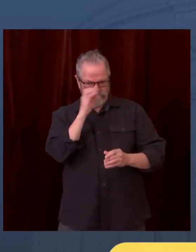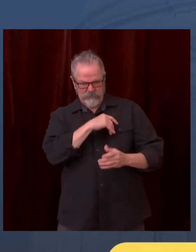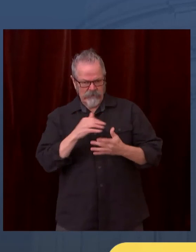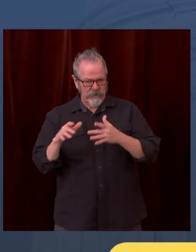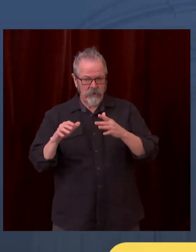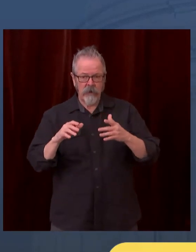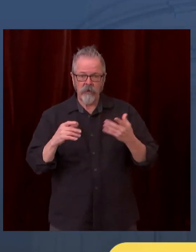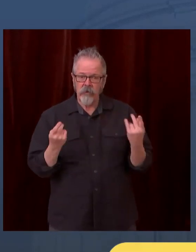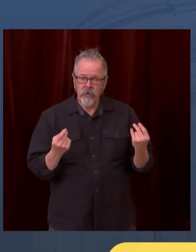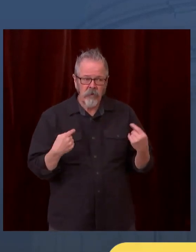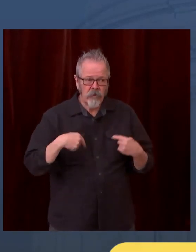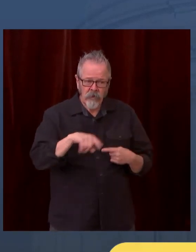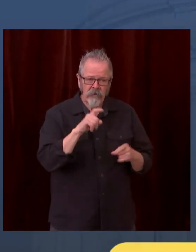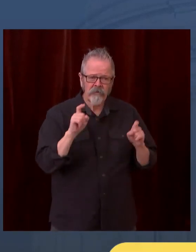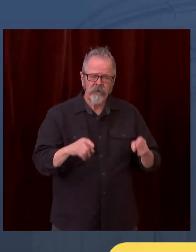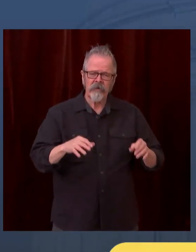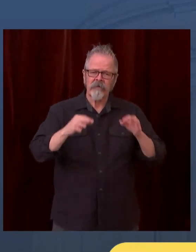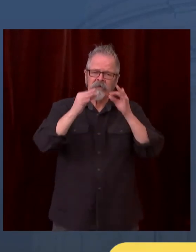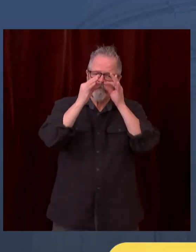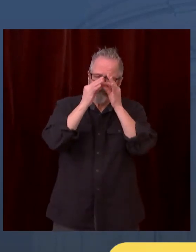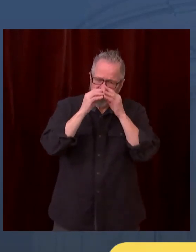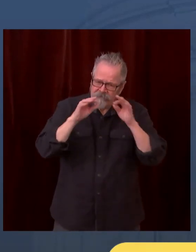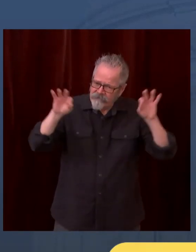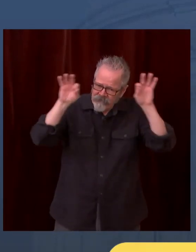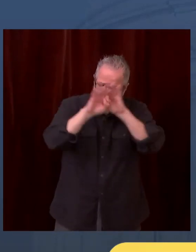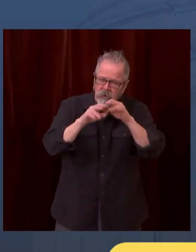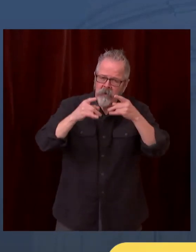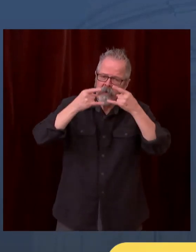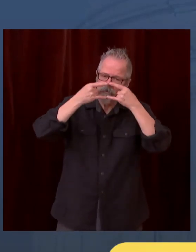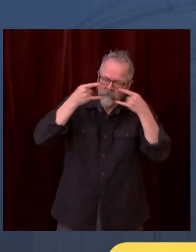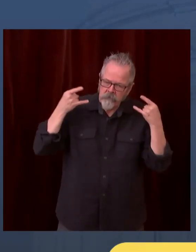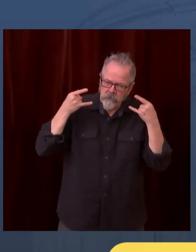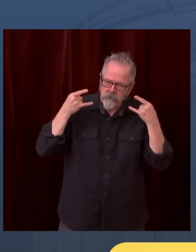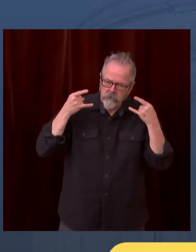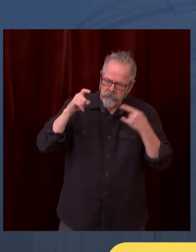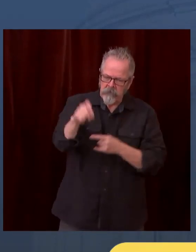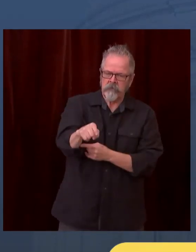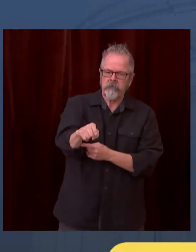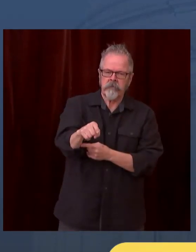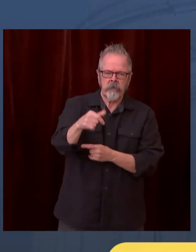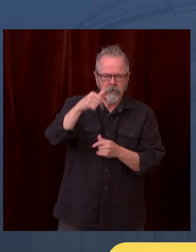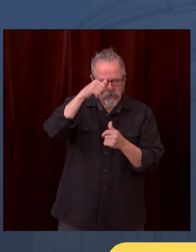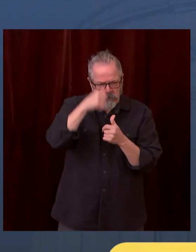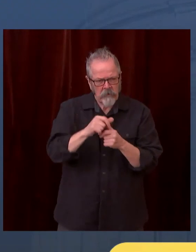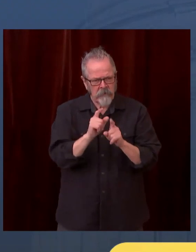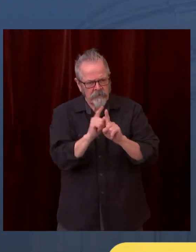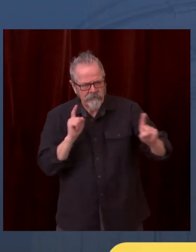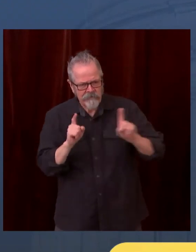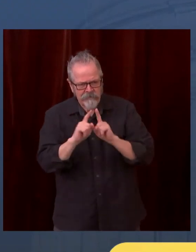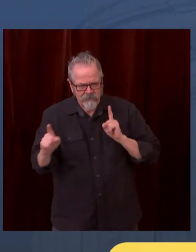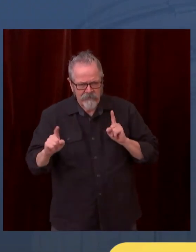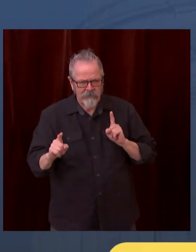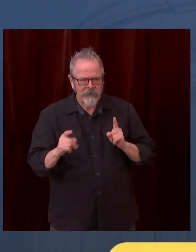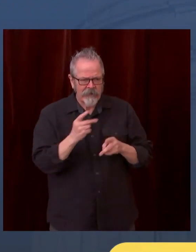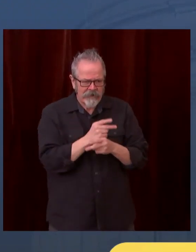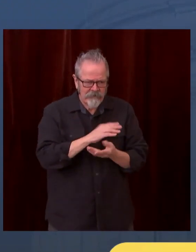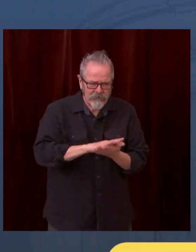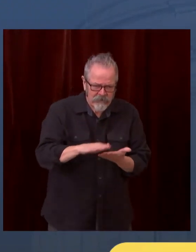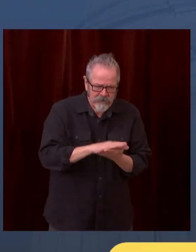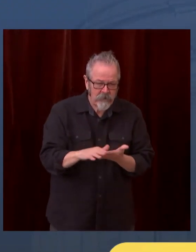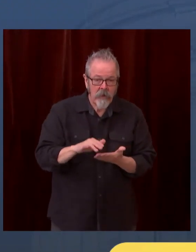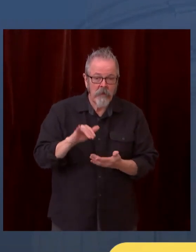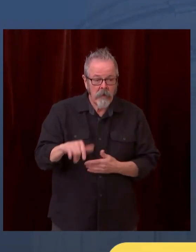is the things that gives us a chance to win this race, to get the vaccine into enough arms to staunch